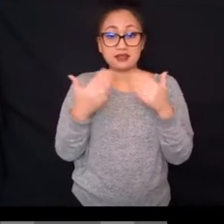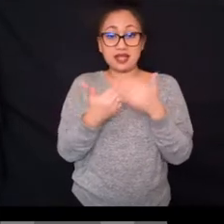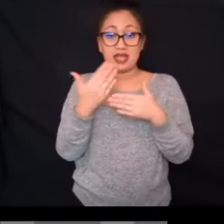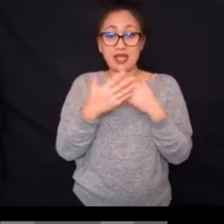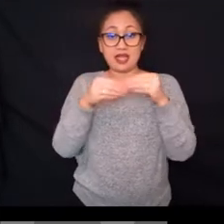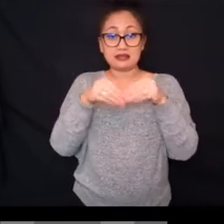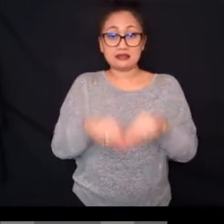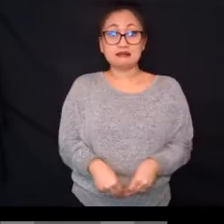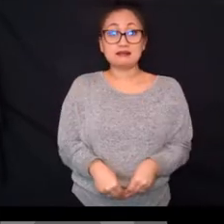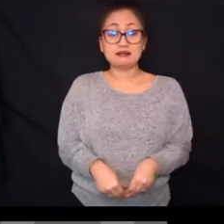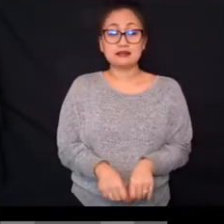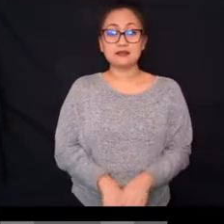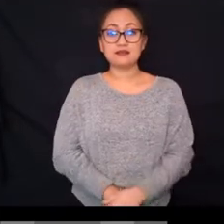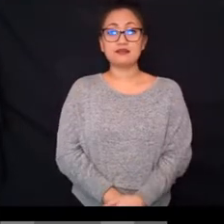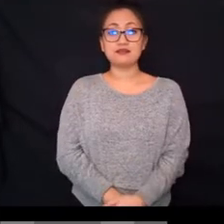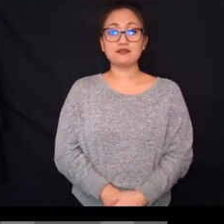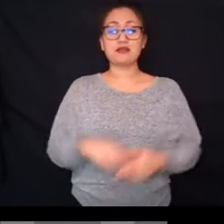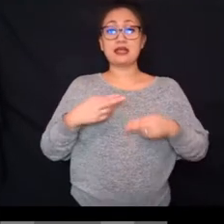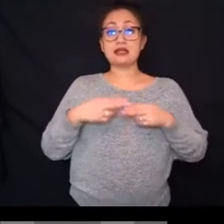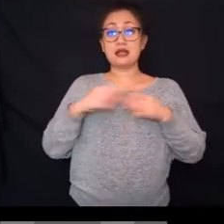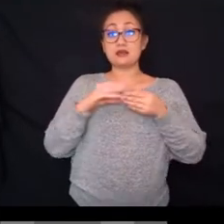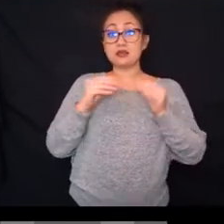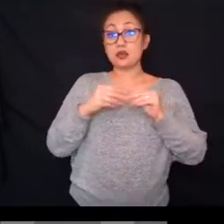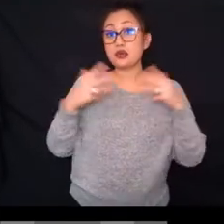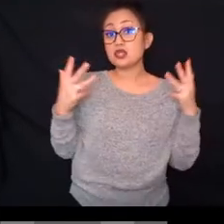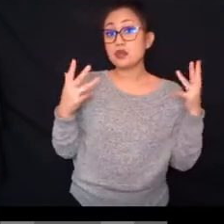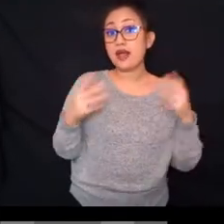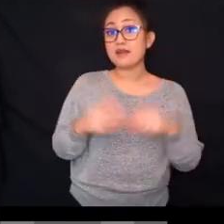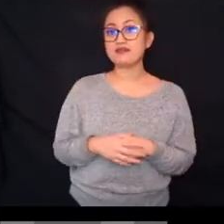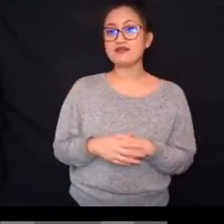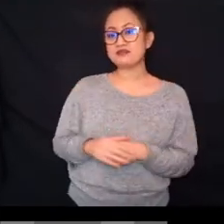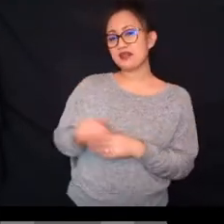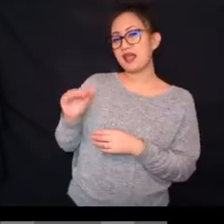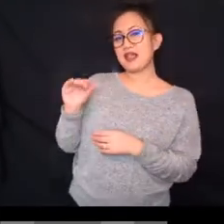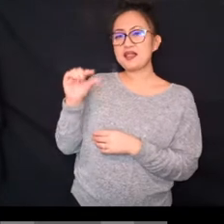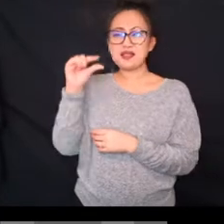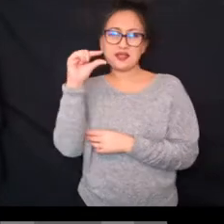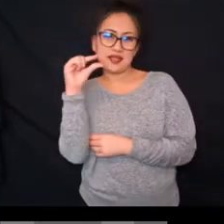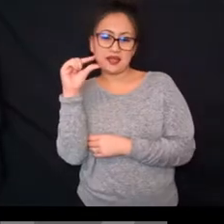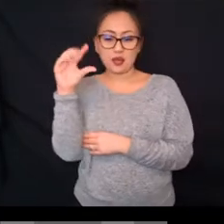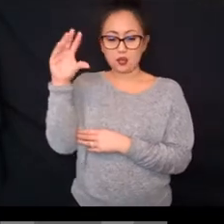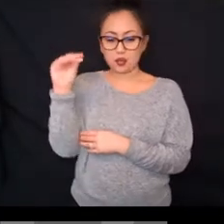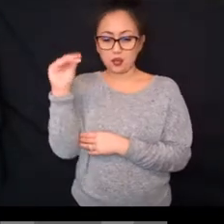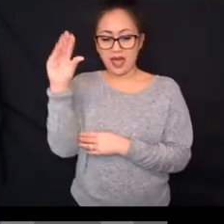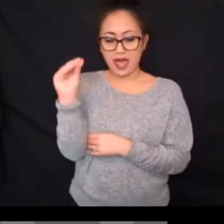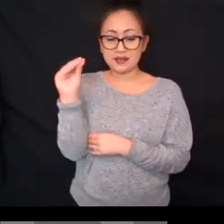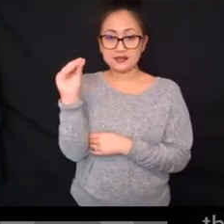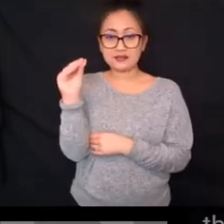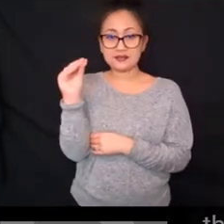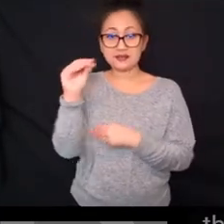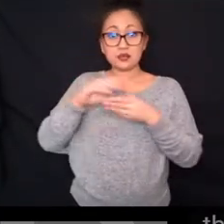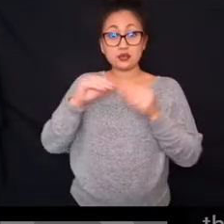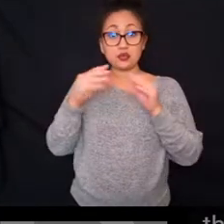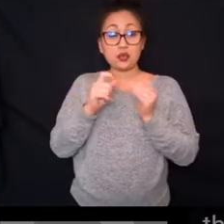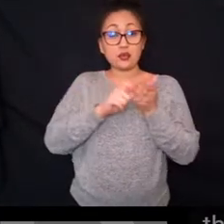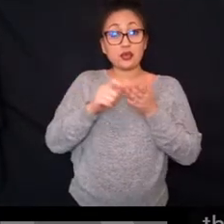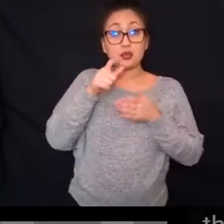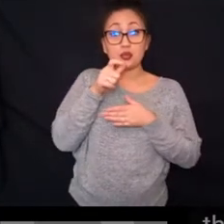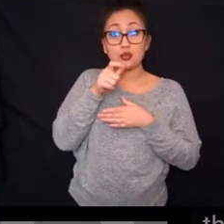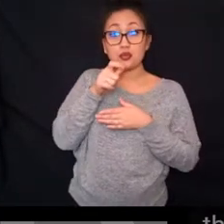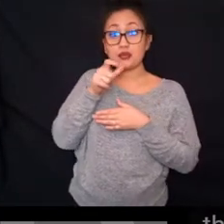are still. The name of this story is Little Quack. This story was written by Lauren Thompson. Can you see Miss